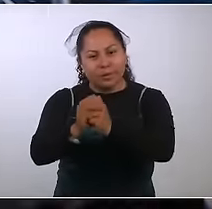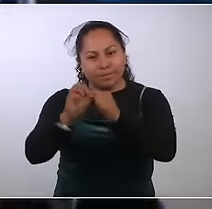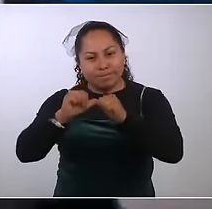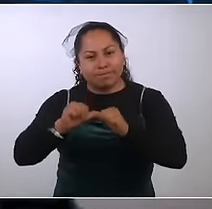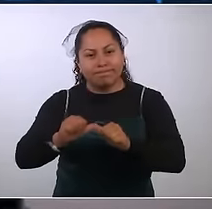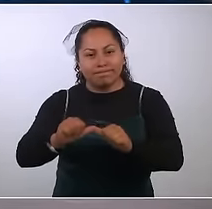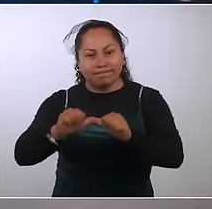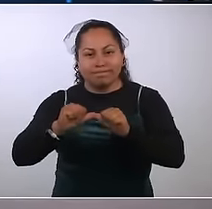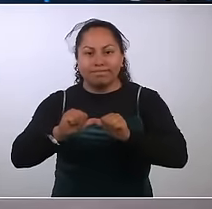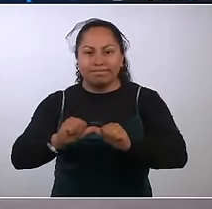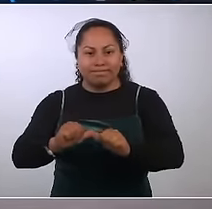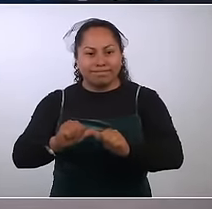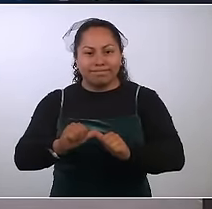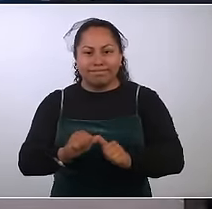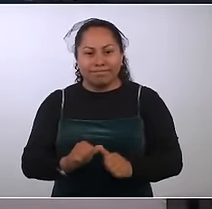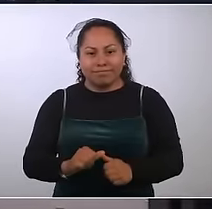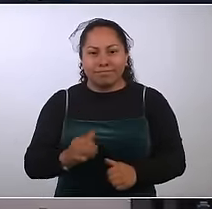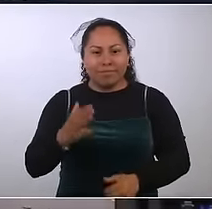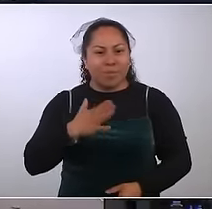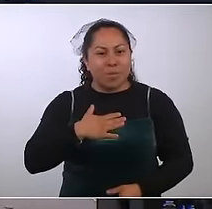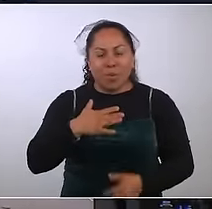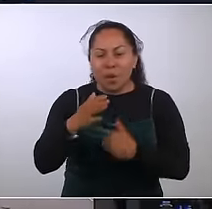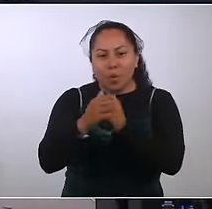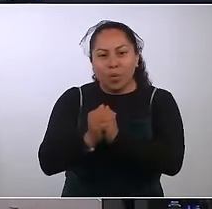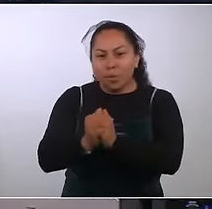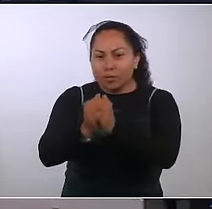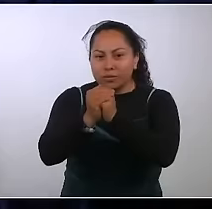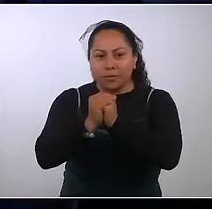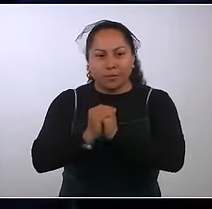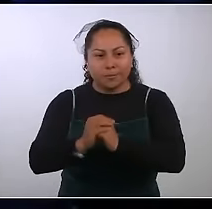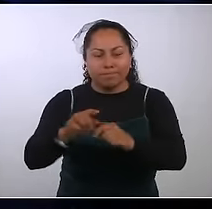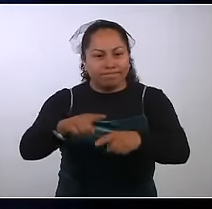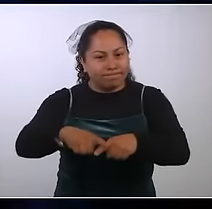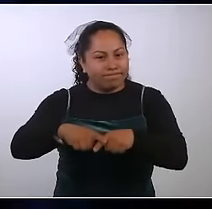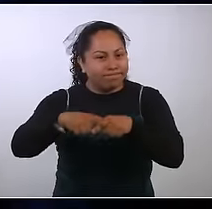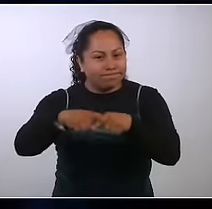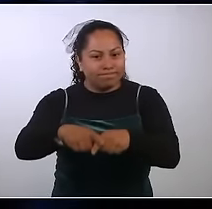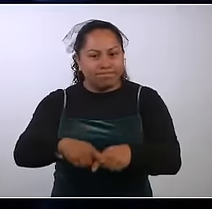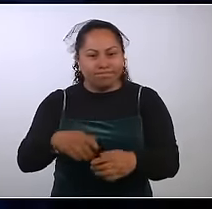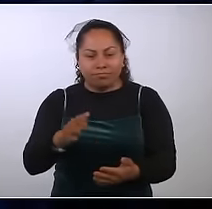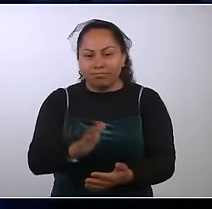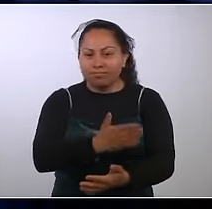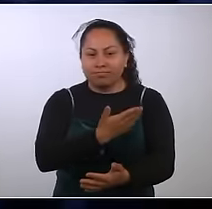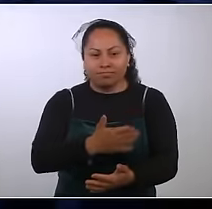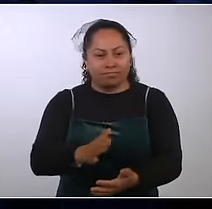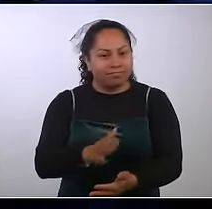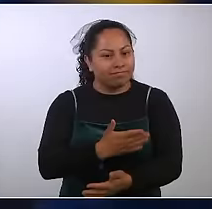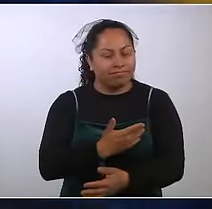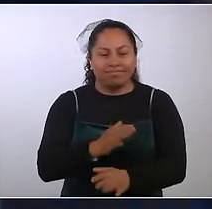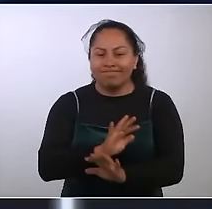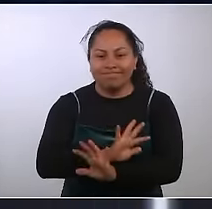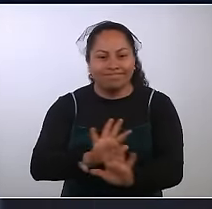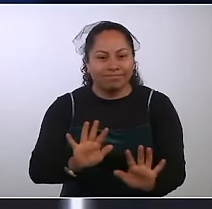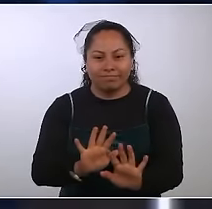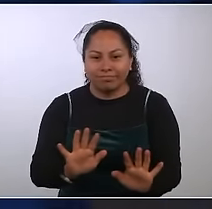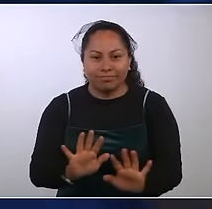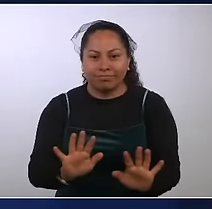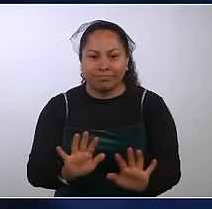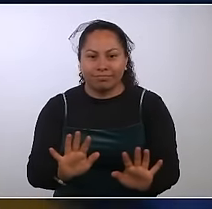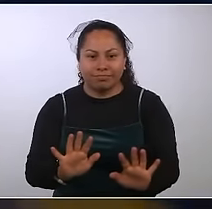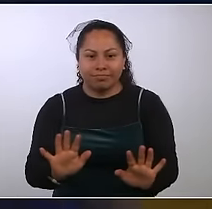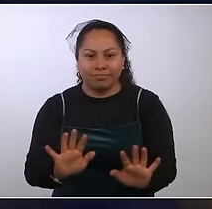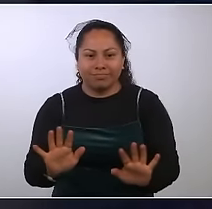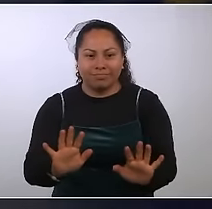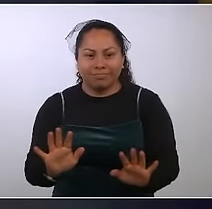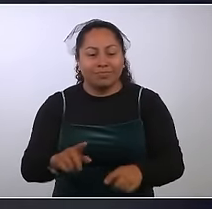no depende en la música. My worship doesn't depend on the music. Mi adoración no depende. My worship doesn't depend. Mi adoración depende de